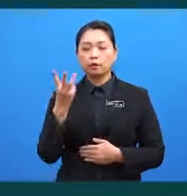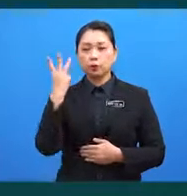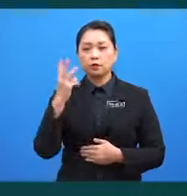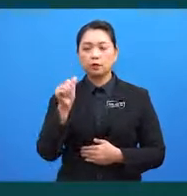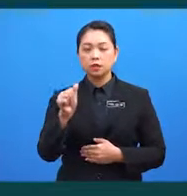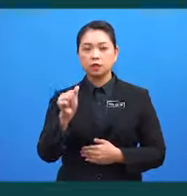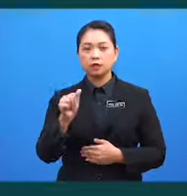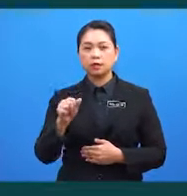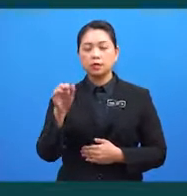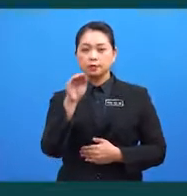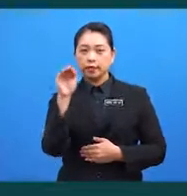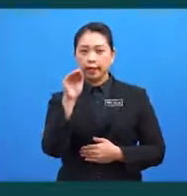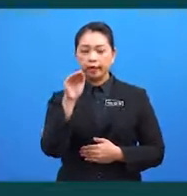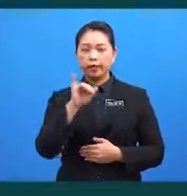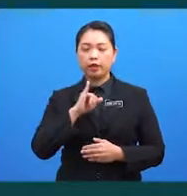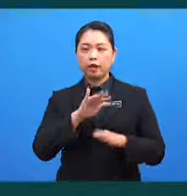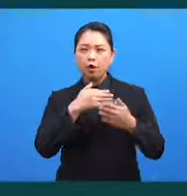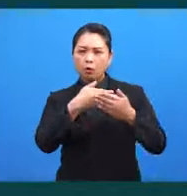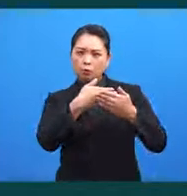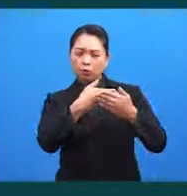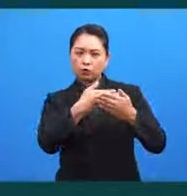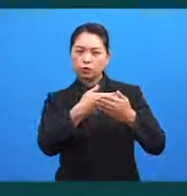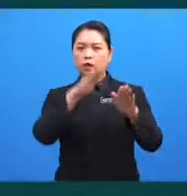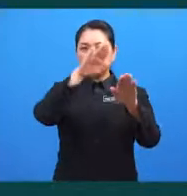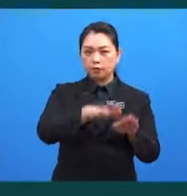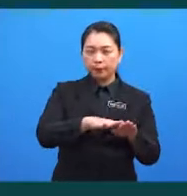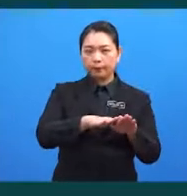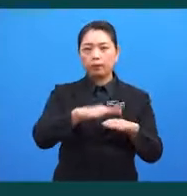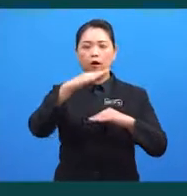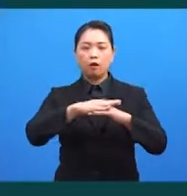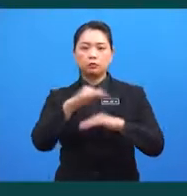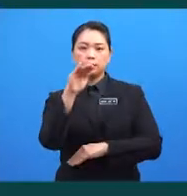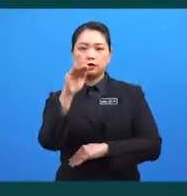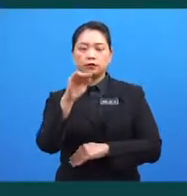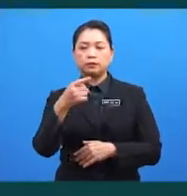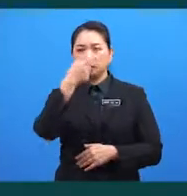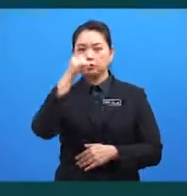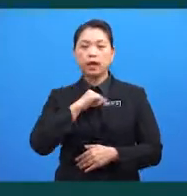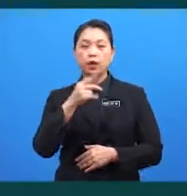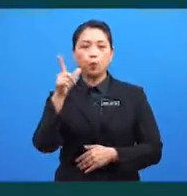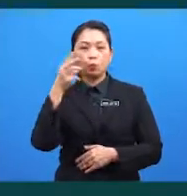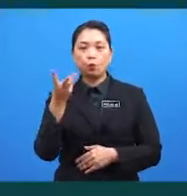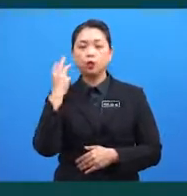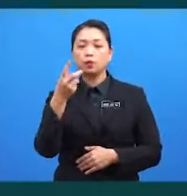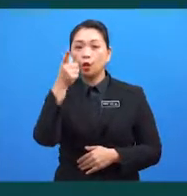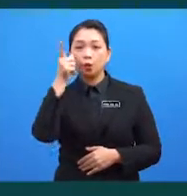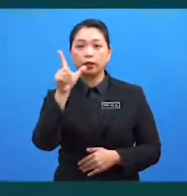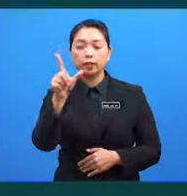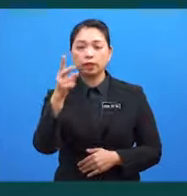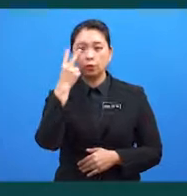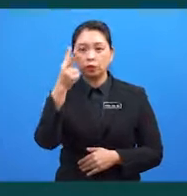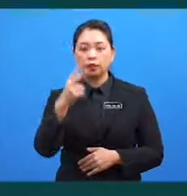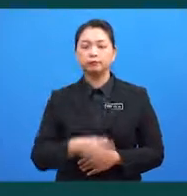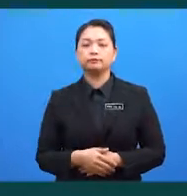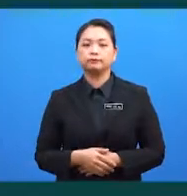I almost stepped on his cobra because I was looking where I was going. You know, when you